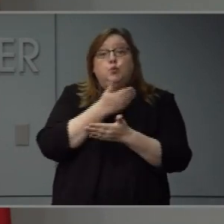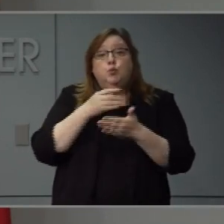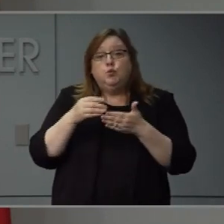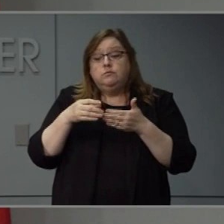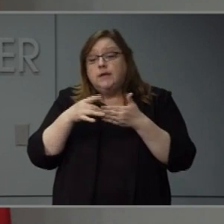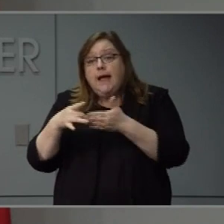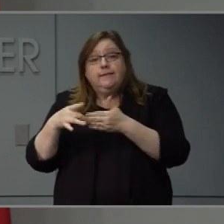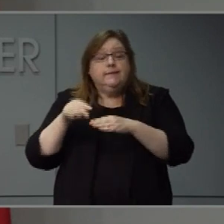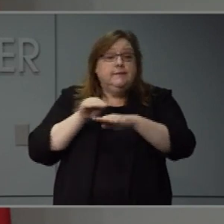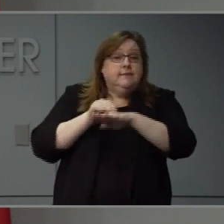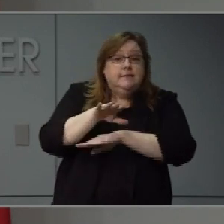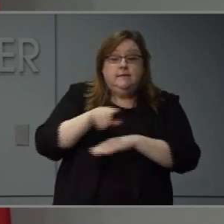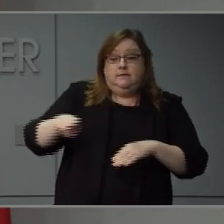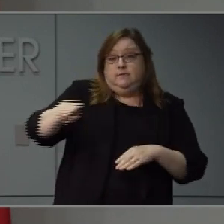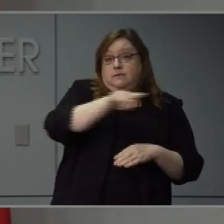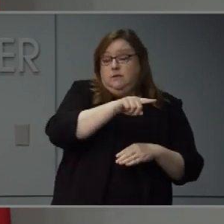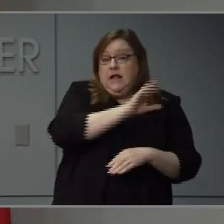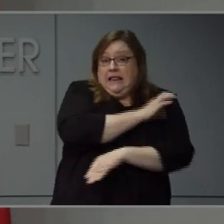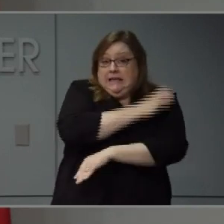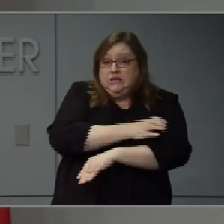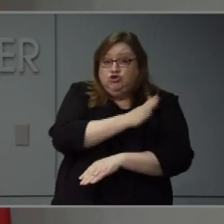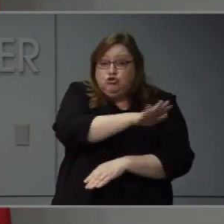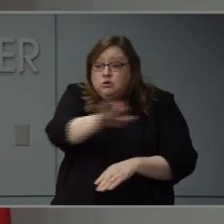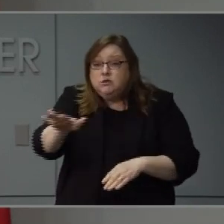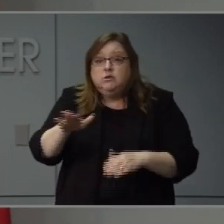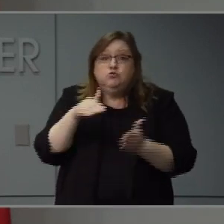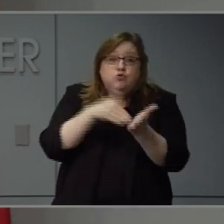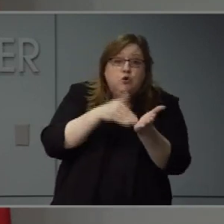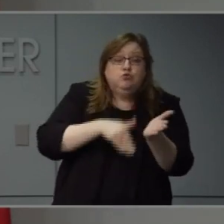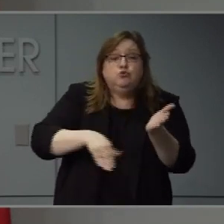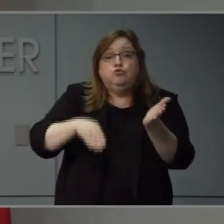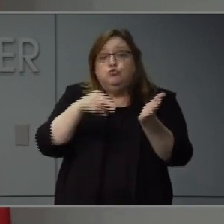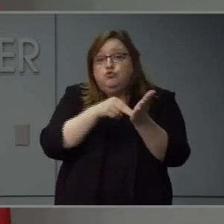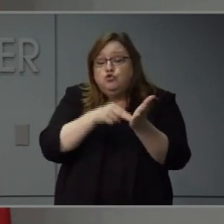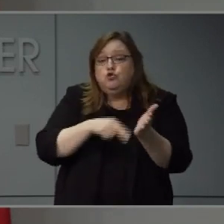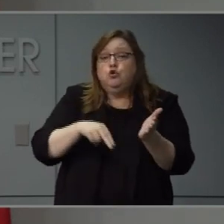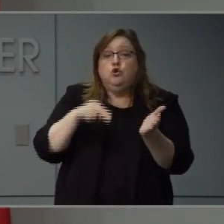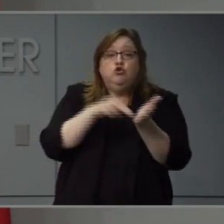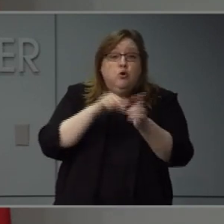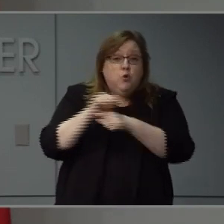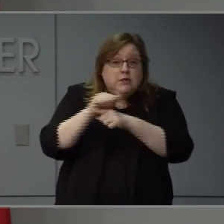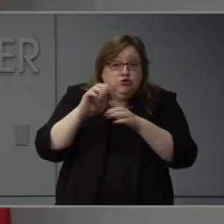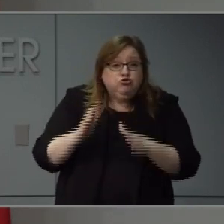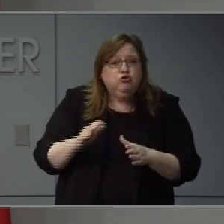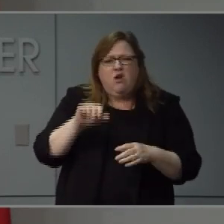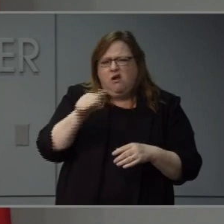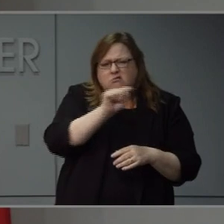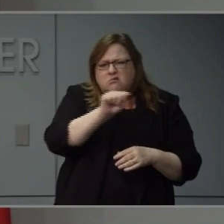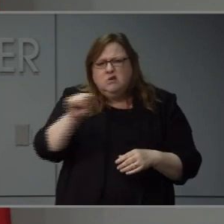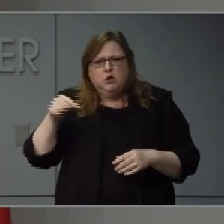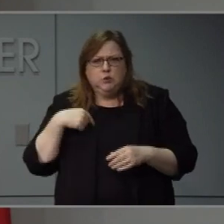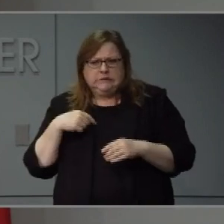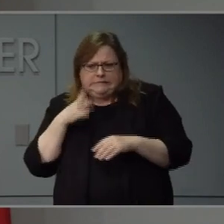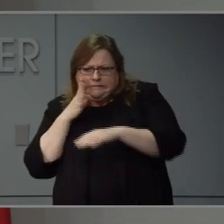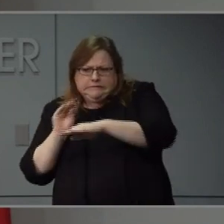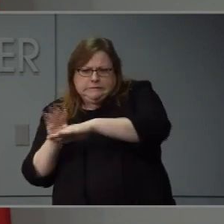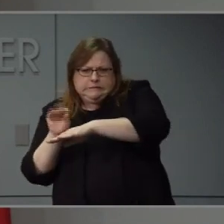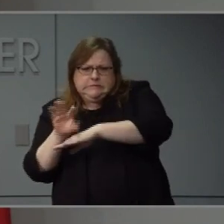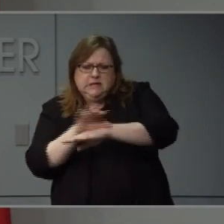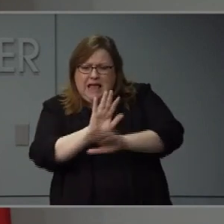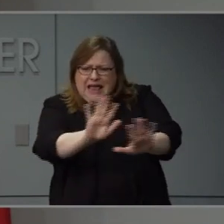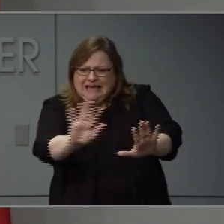directing our clinicians around the state, our doctors, our nurse practitioners, and other clinicians to really say,